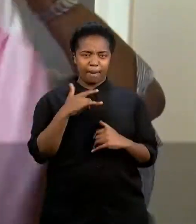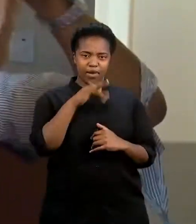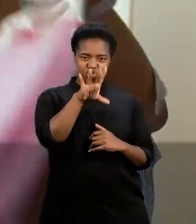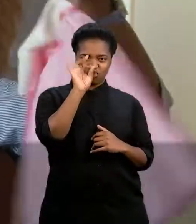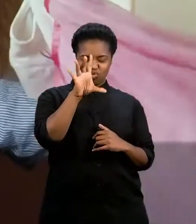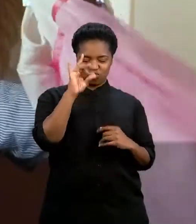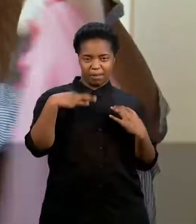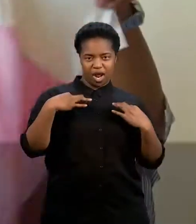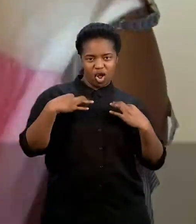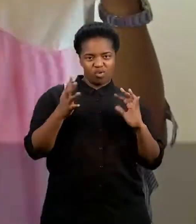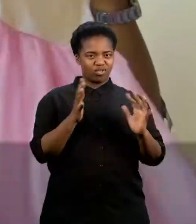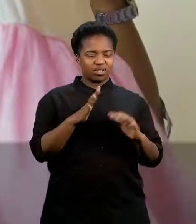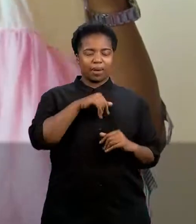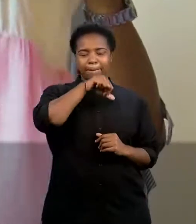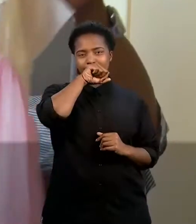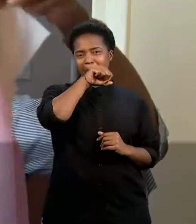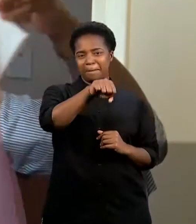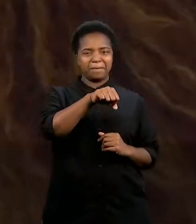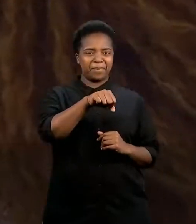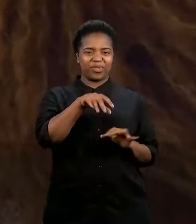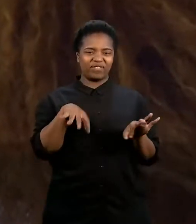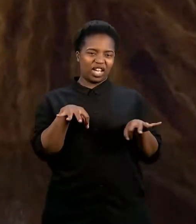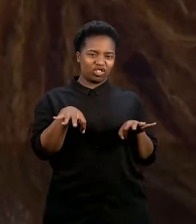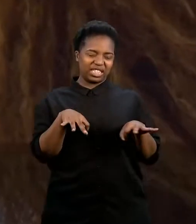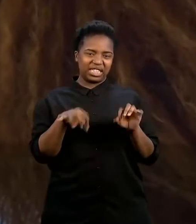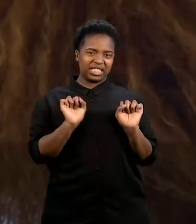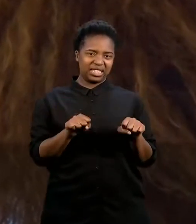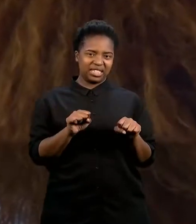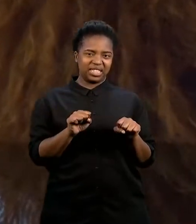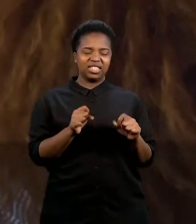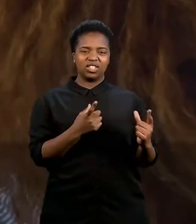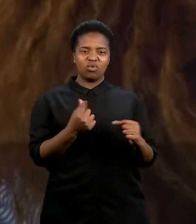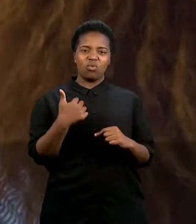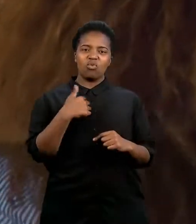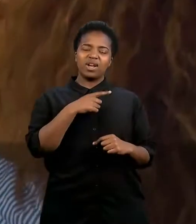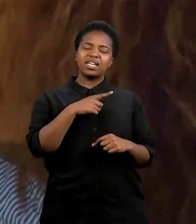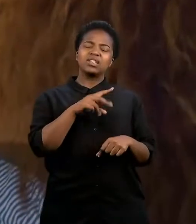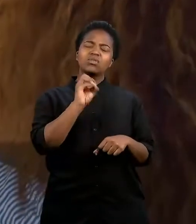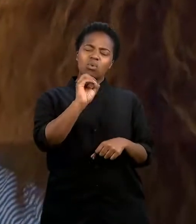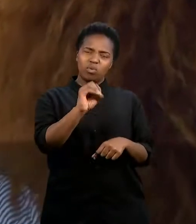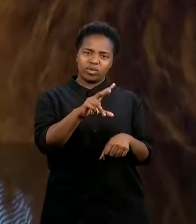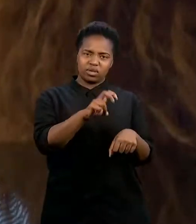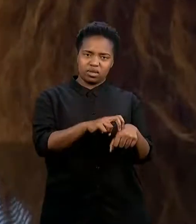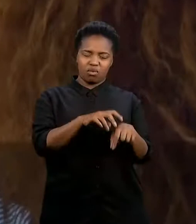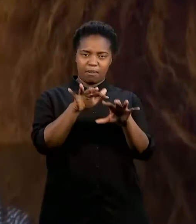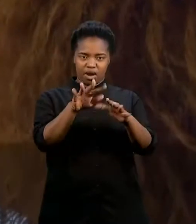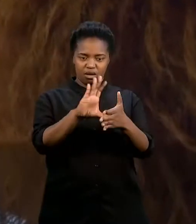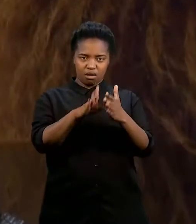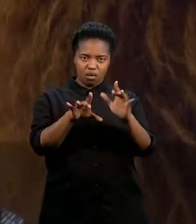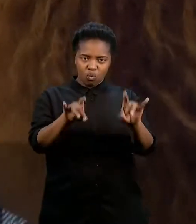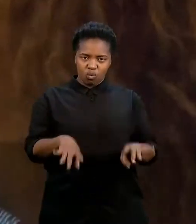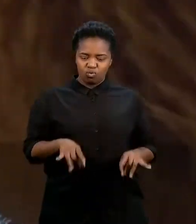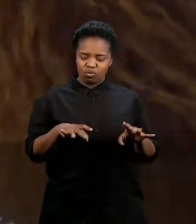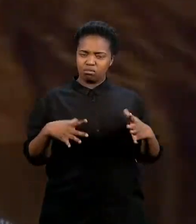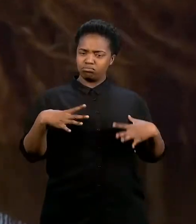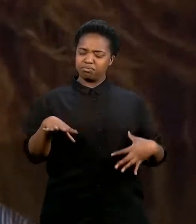my clothes, and then that's when I just fell in love with fashion and saw that there is a need for people with disabilities gore they need to